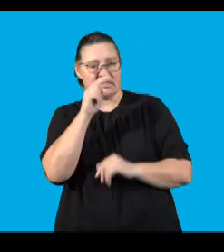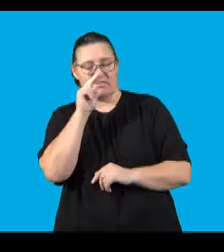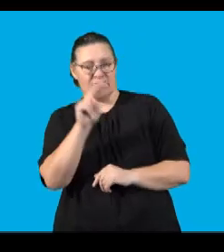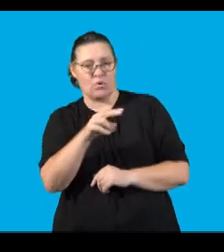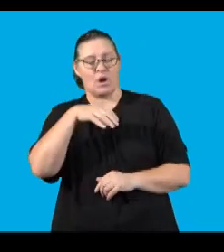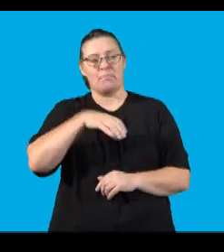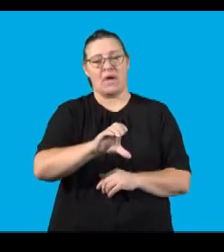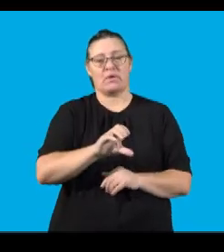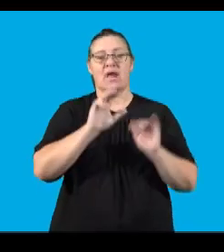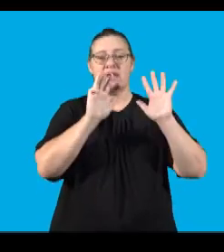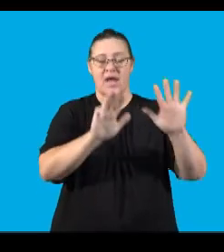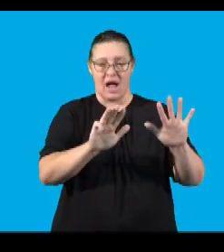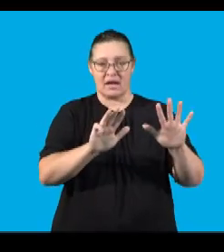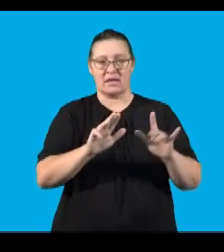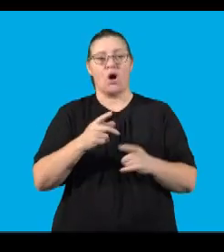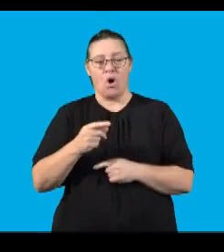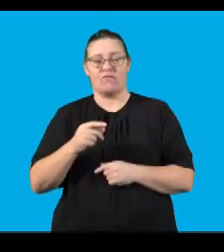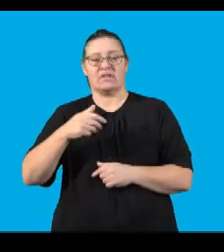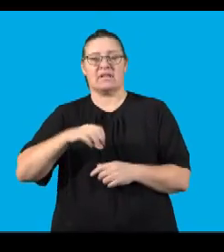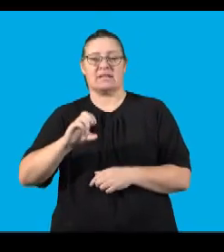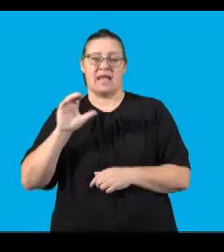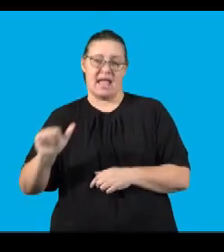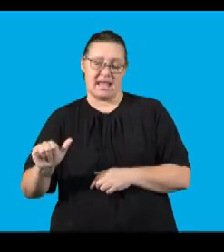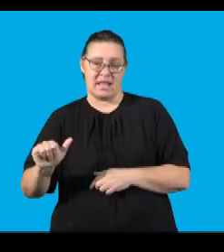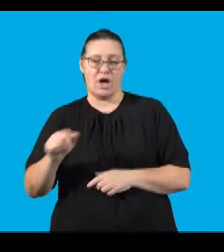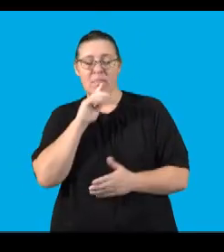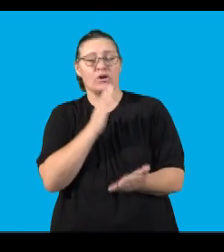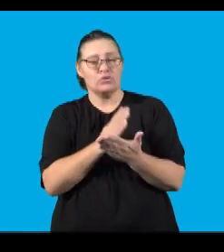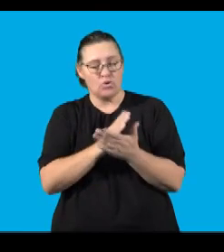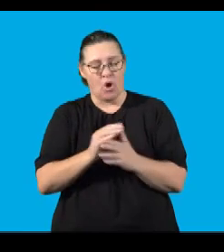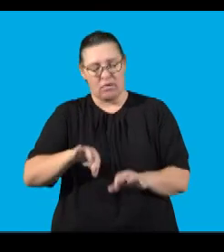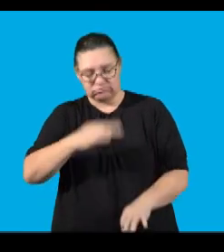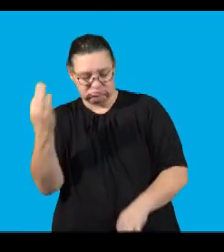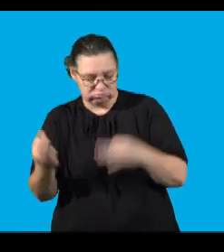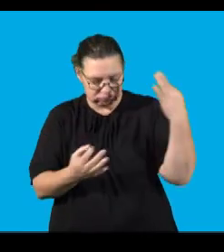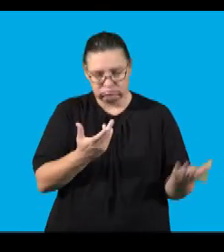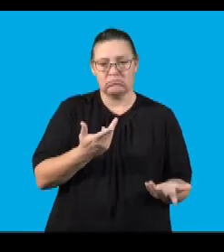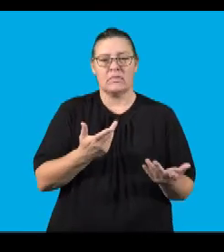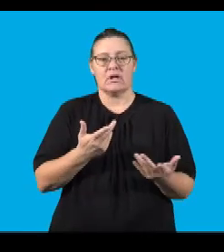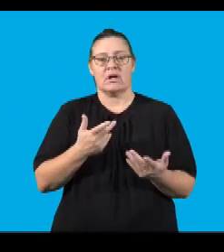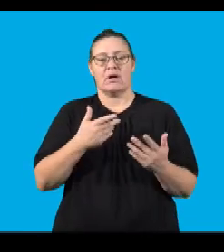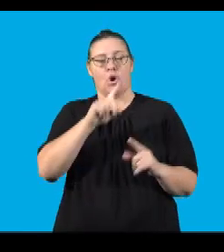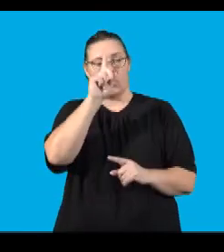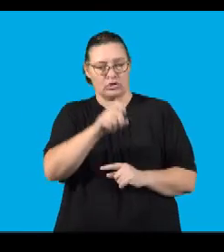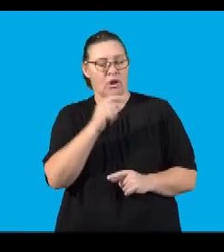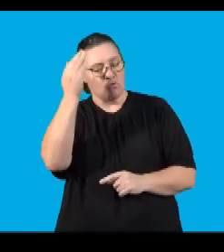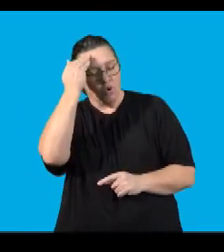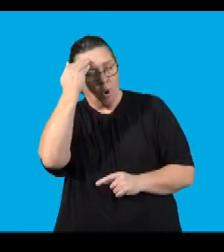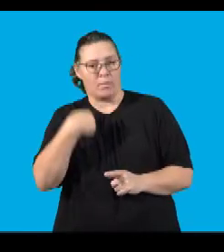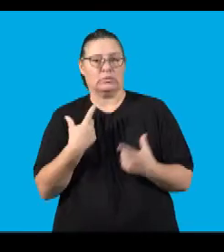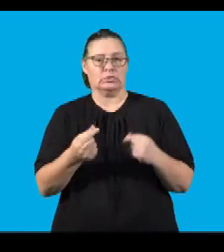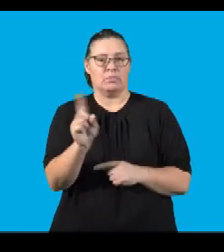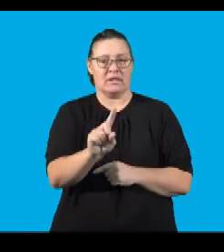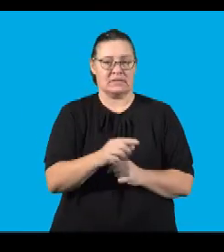views in paragraph 9 of text A. So make sure you unpack the question, know what you have to do,